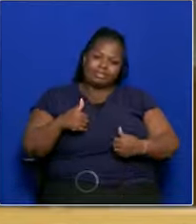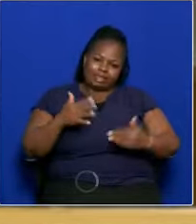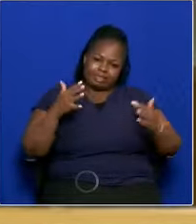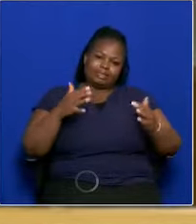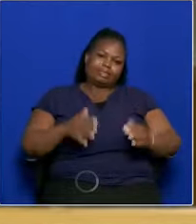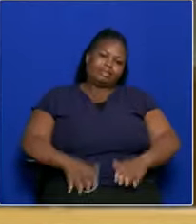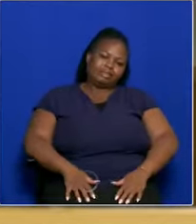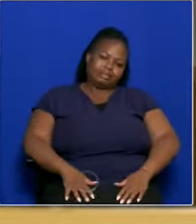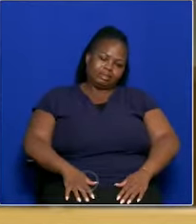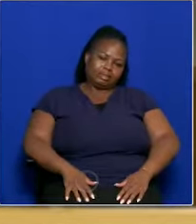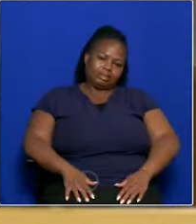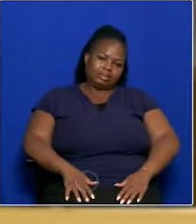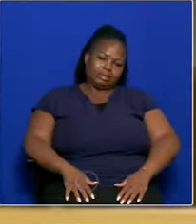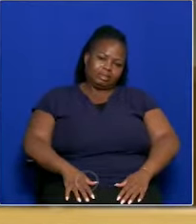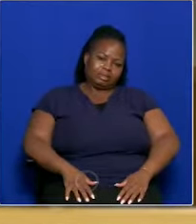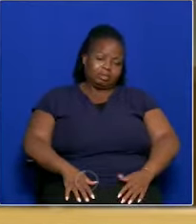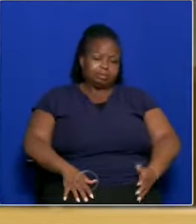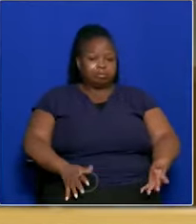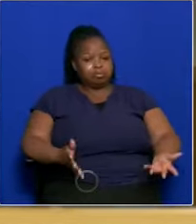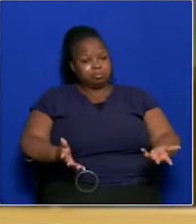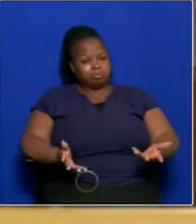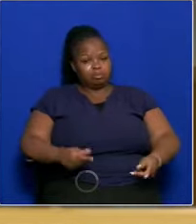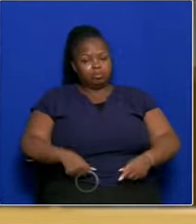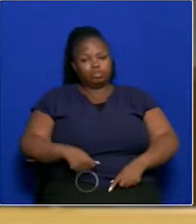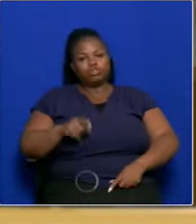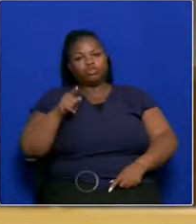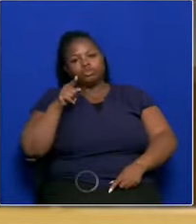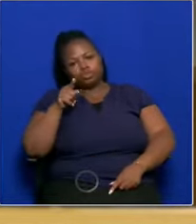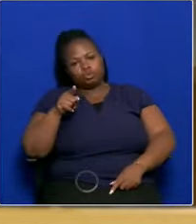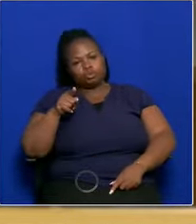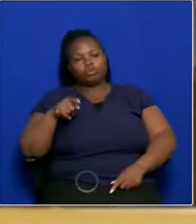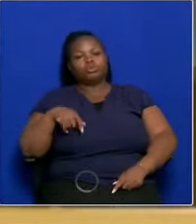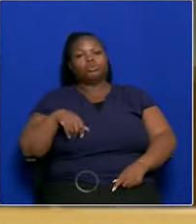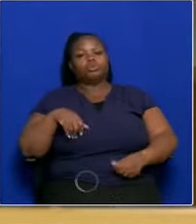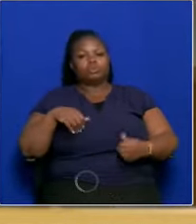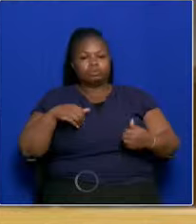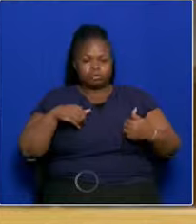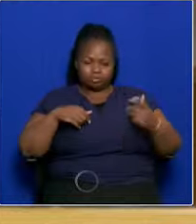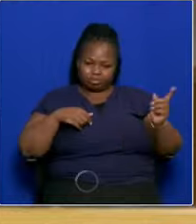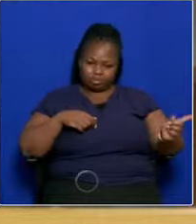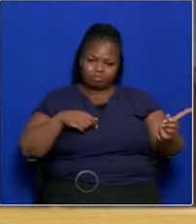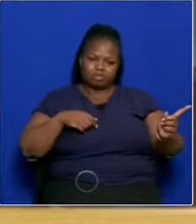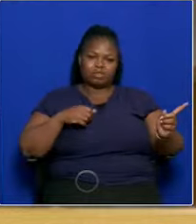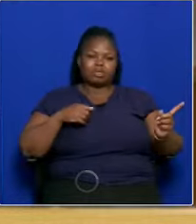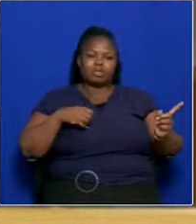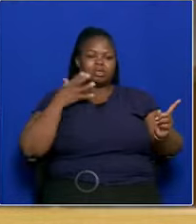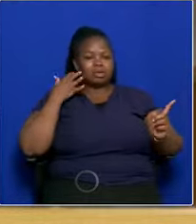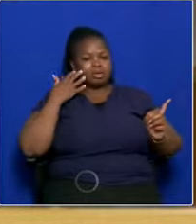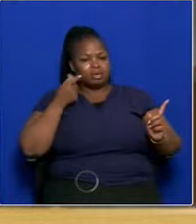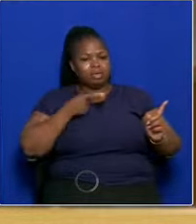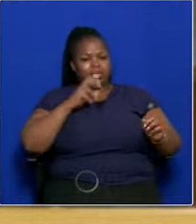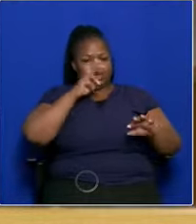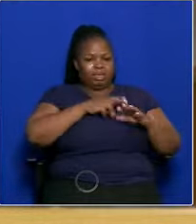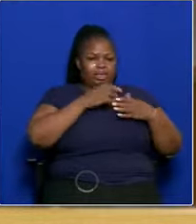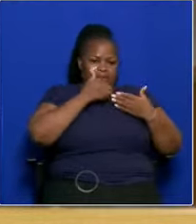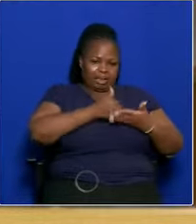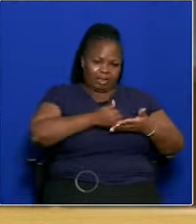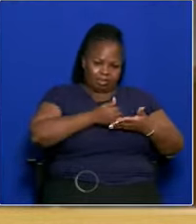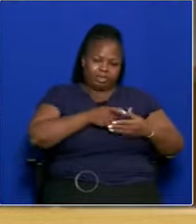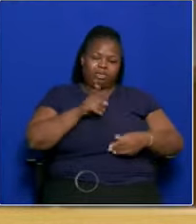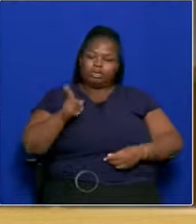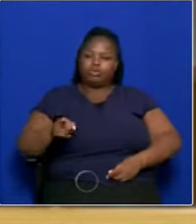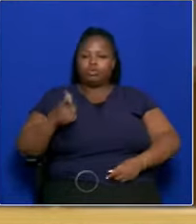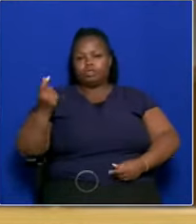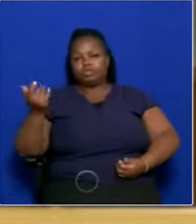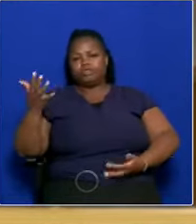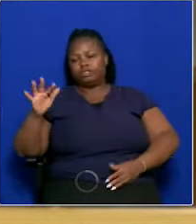notwithstanding what you're saying, you actioned Mr. Matlala's request to assist you by talking to Sergeant Nkosi,